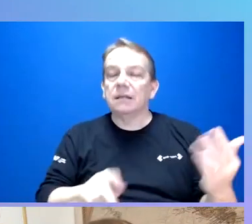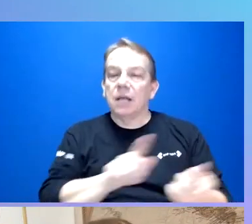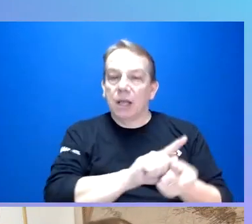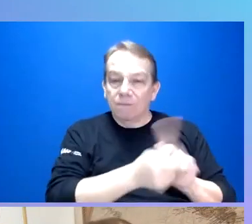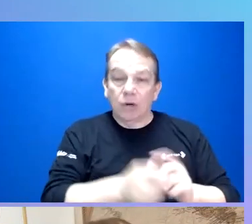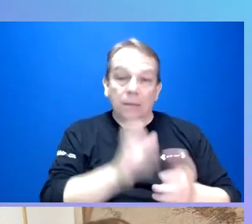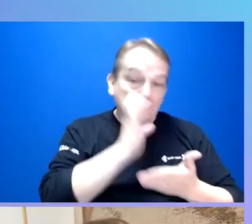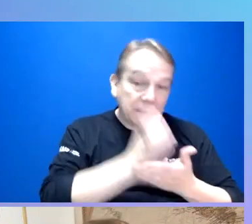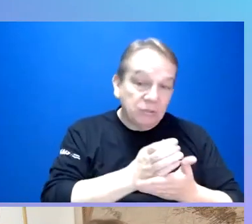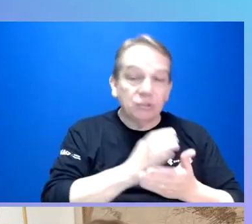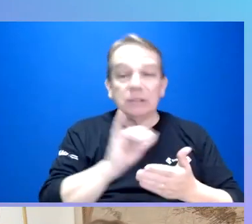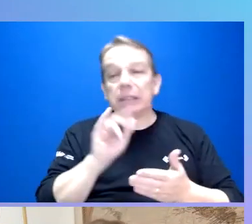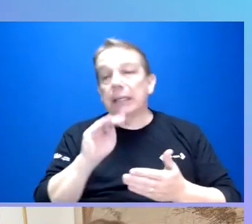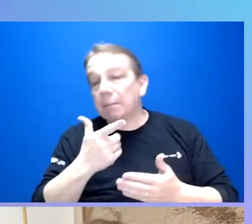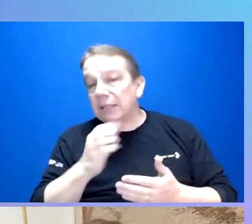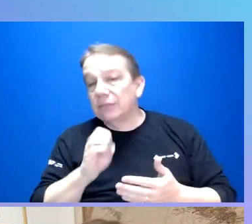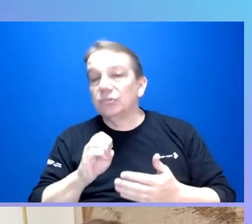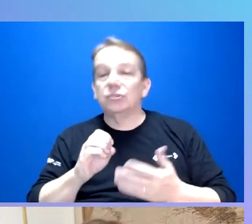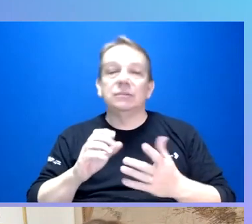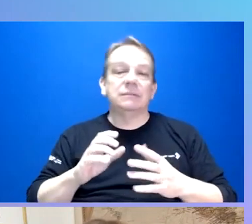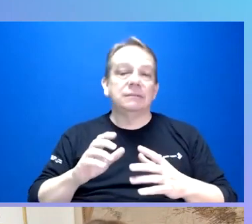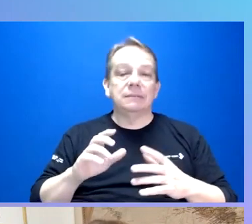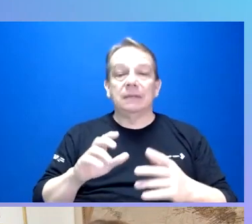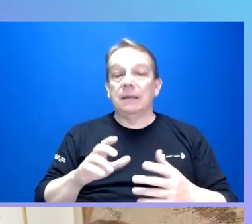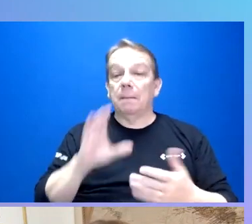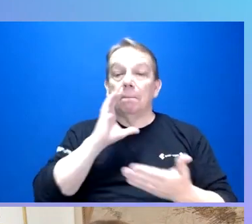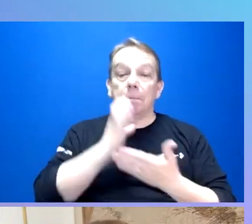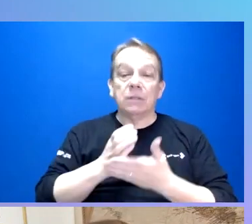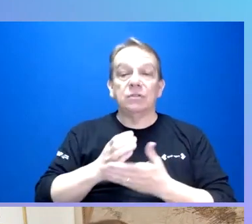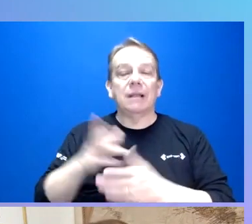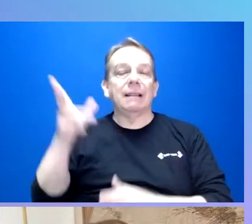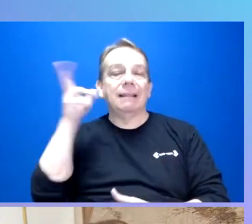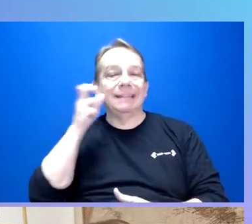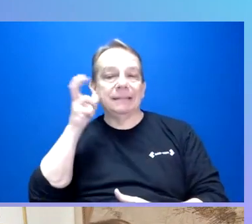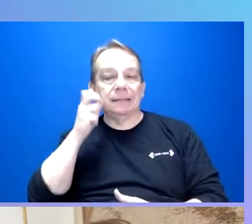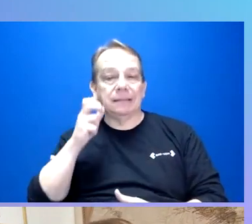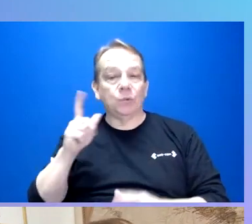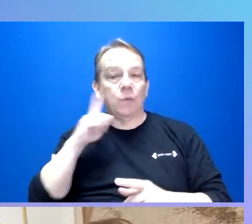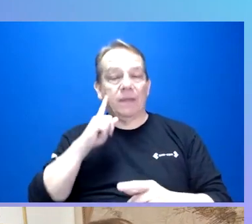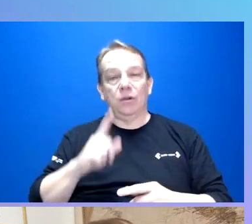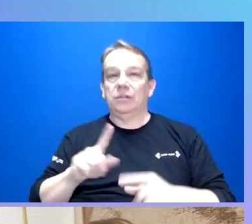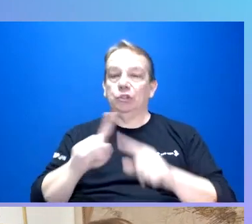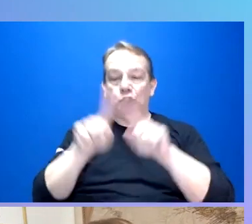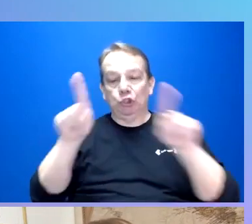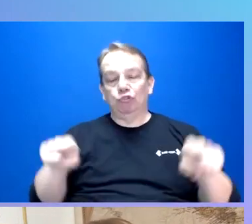to text-to-speech. The image on this slide shows a person listening to their screen reader.